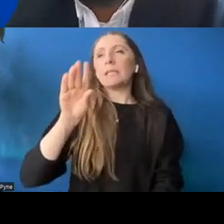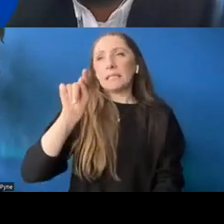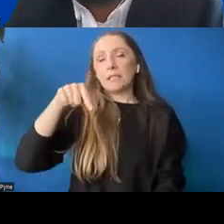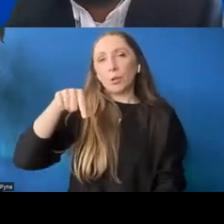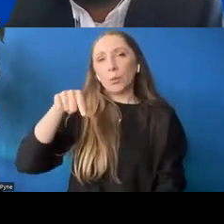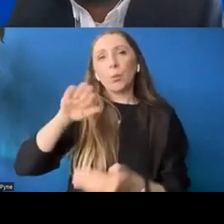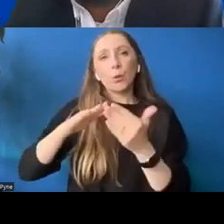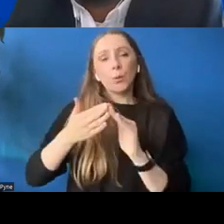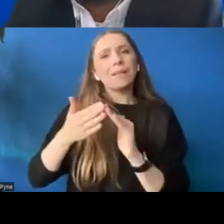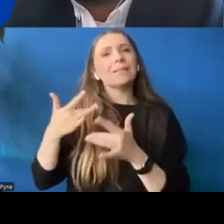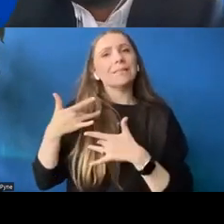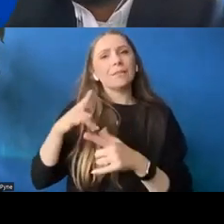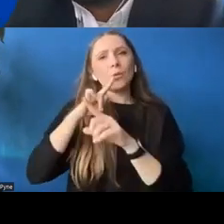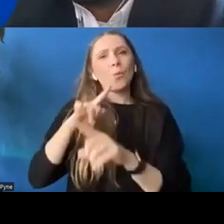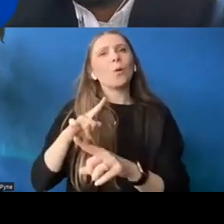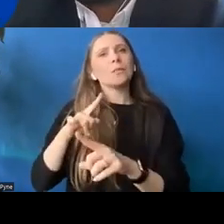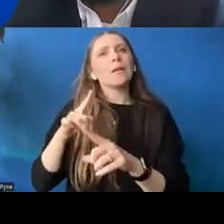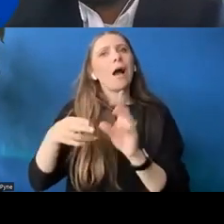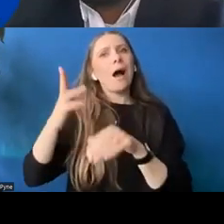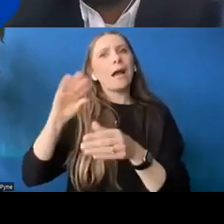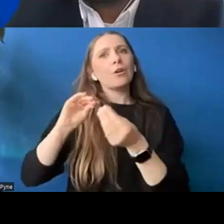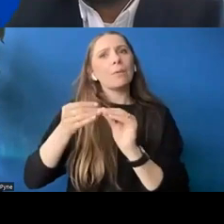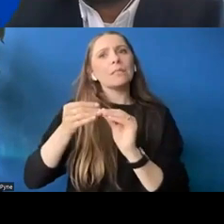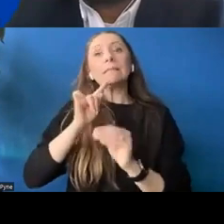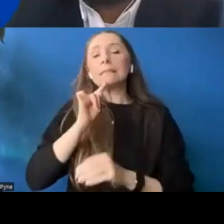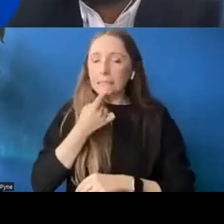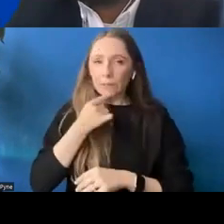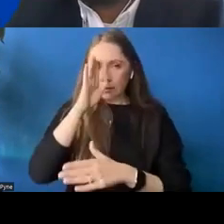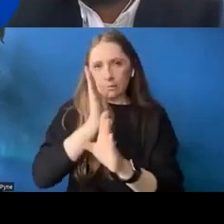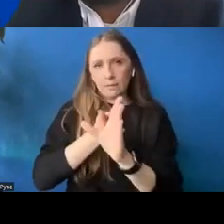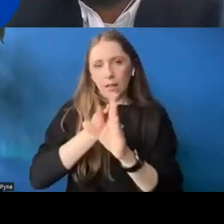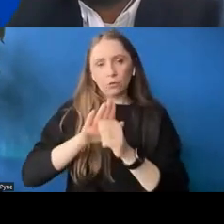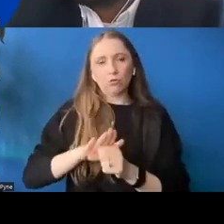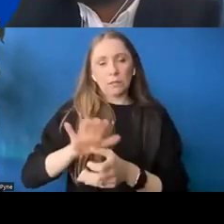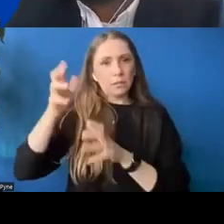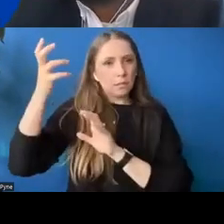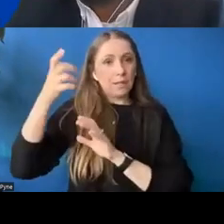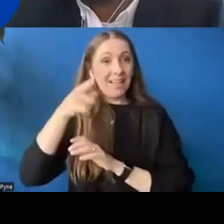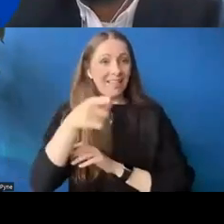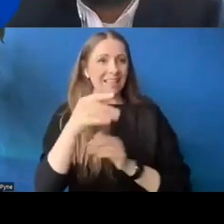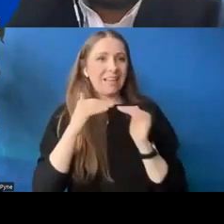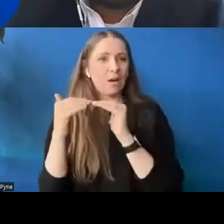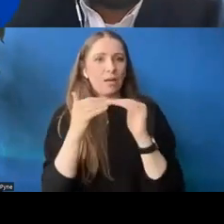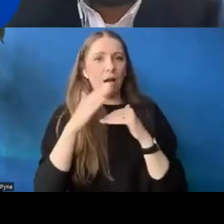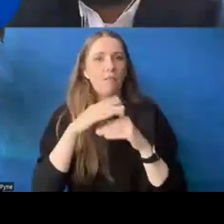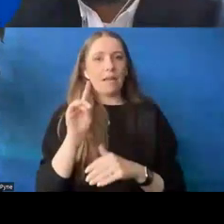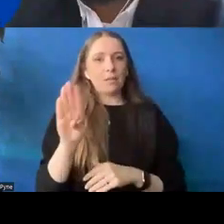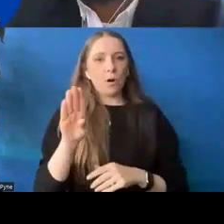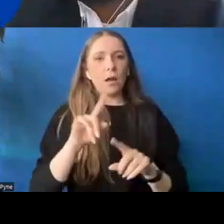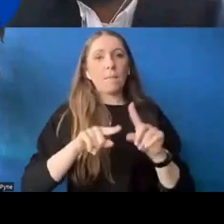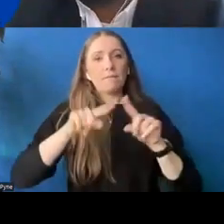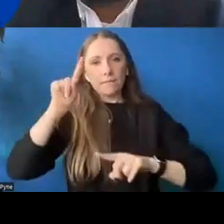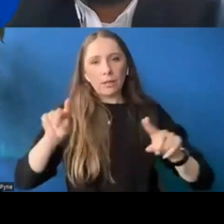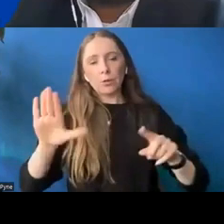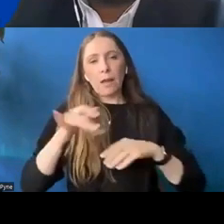speaking, reports higher rates of serious psychological distress. So that's the equity index on this dashboard. And then for the variation by